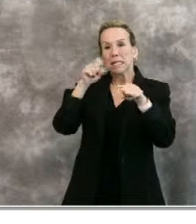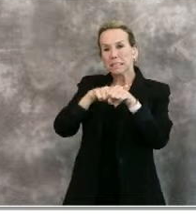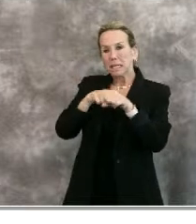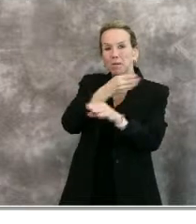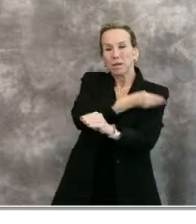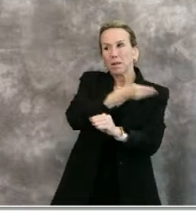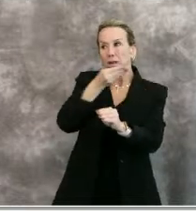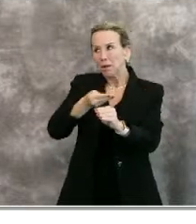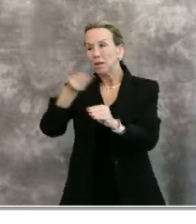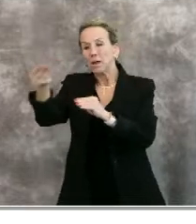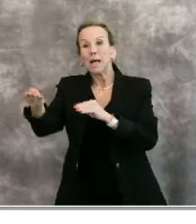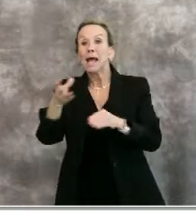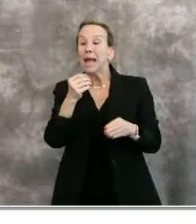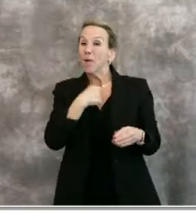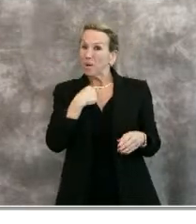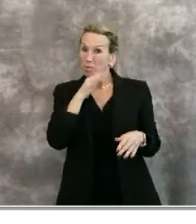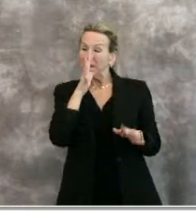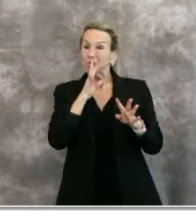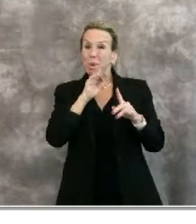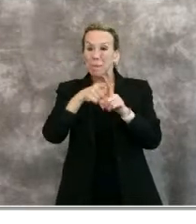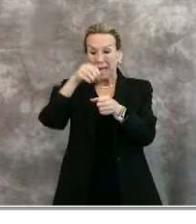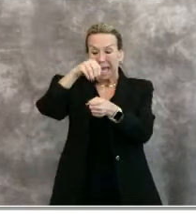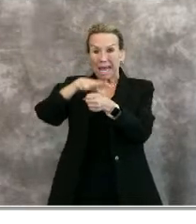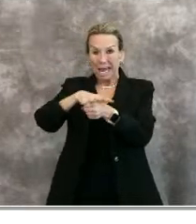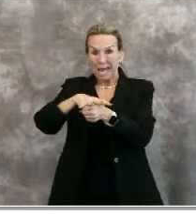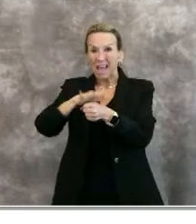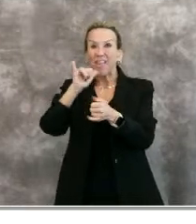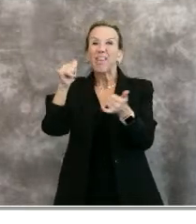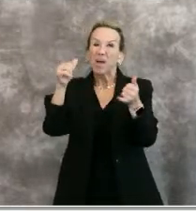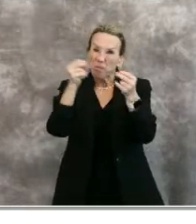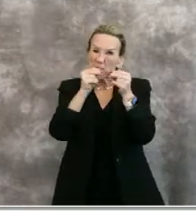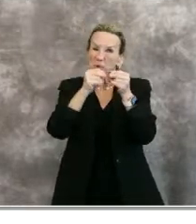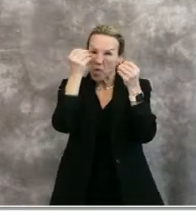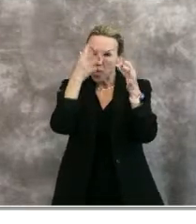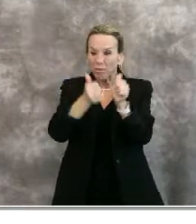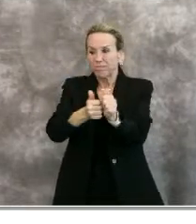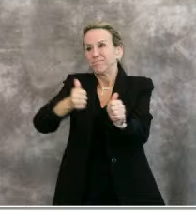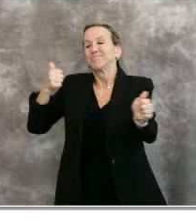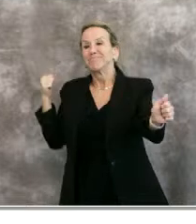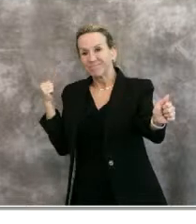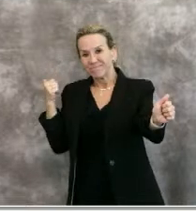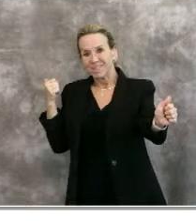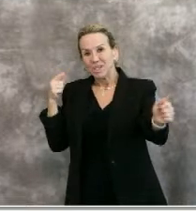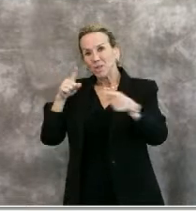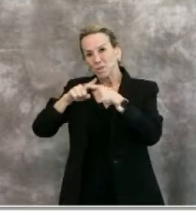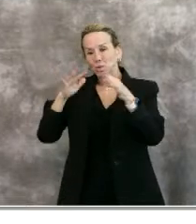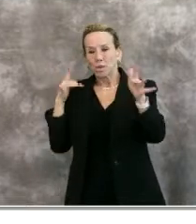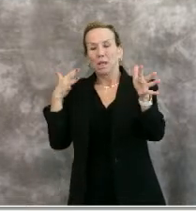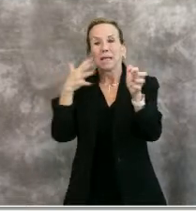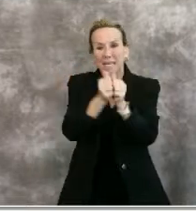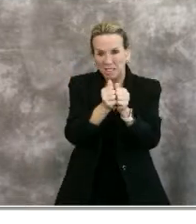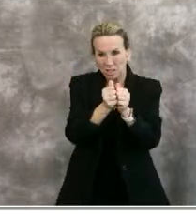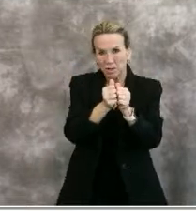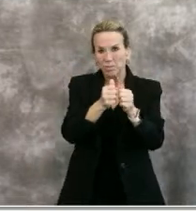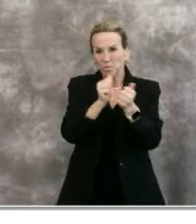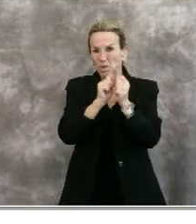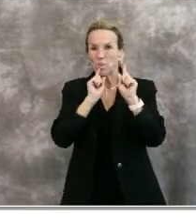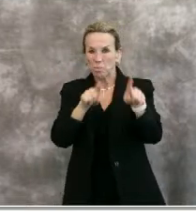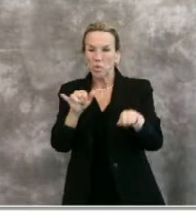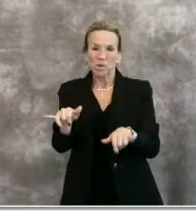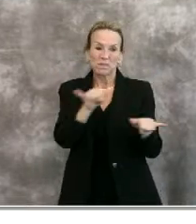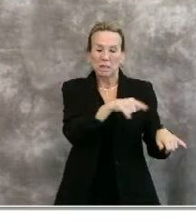going to talk about outbreaks, and that even lags further behind hospitalizations and deaths. And as you can see